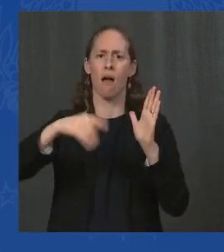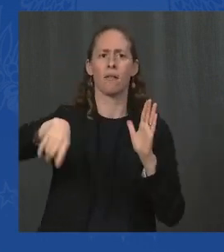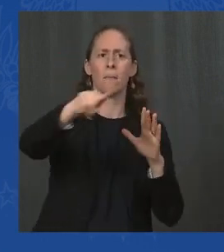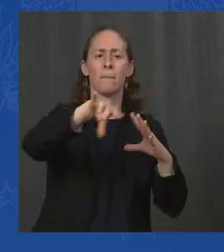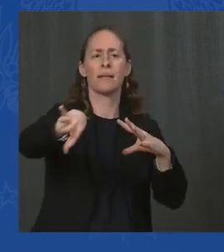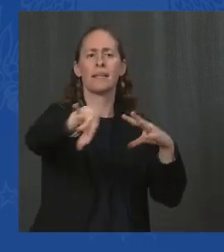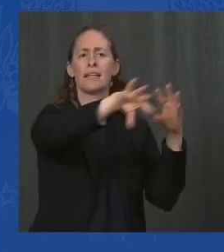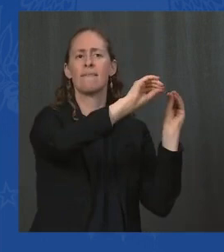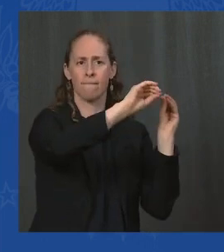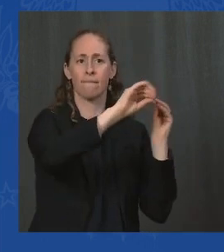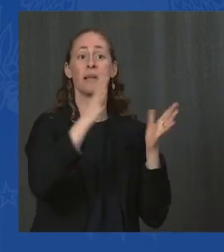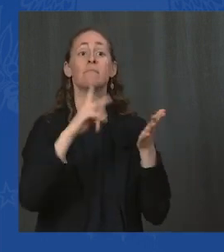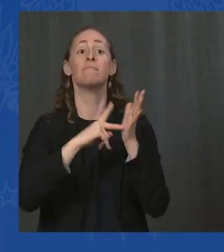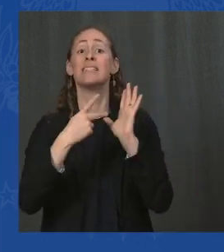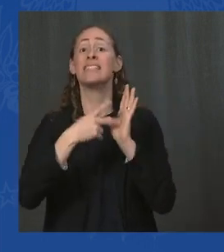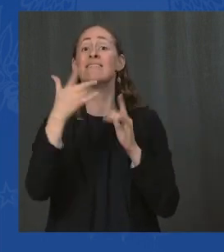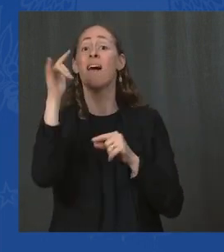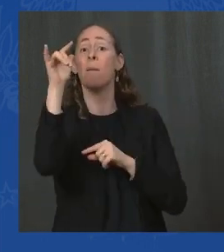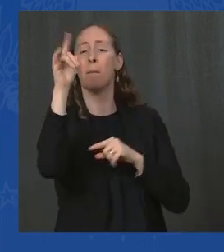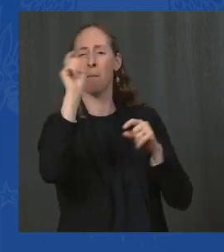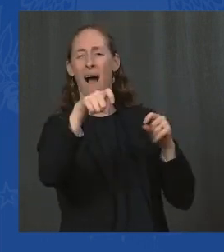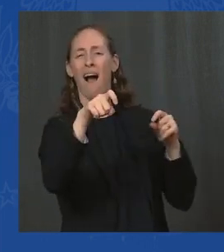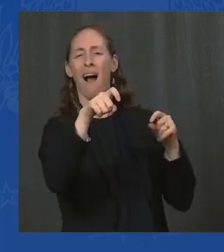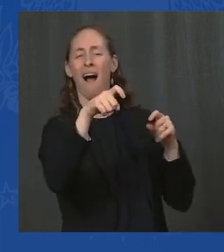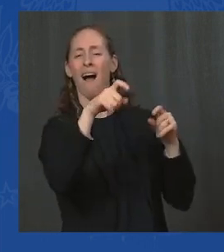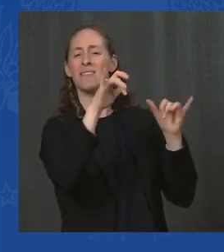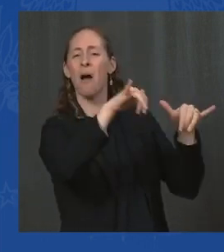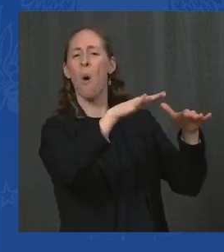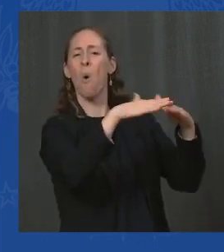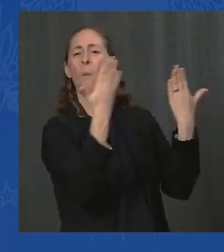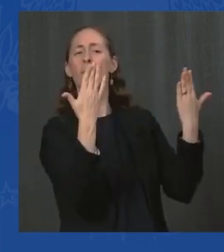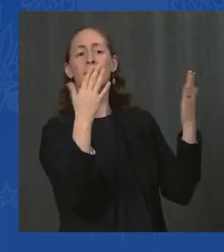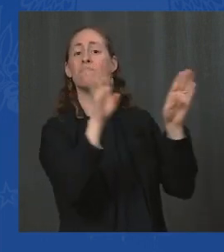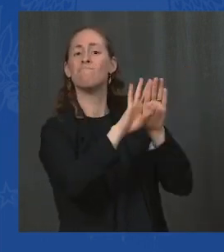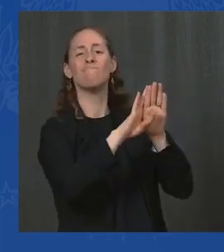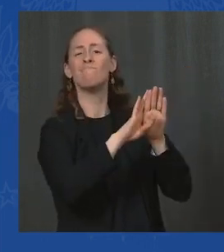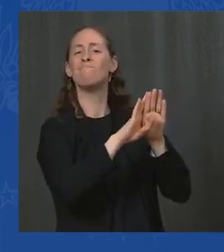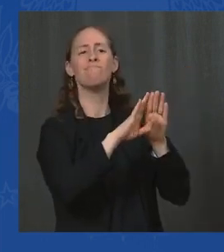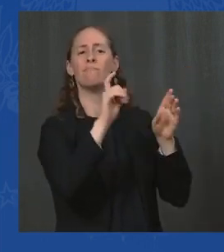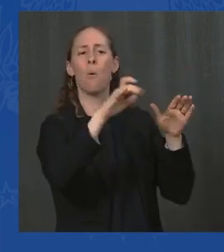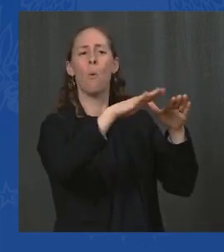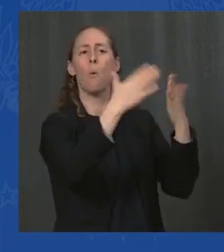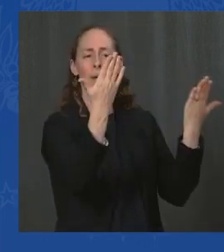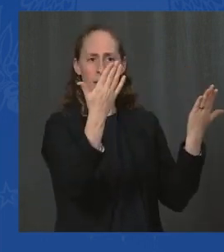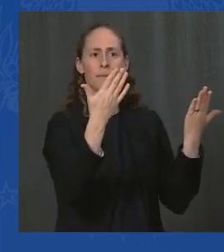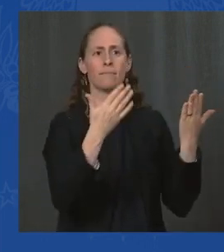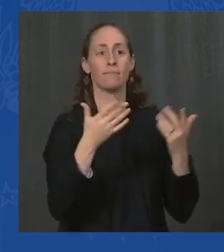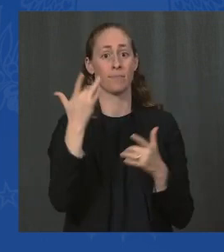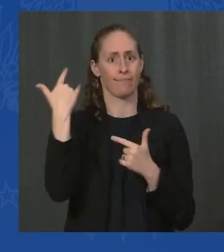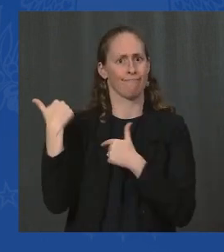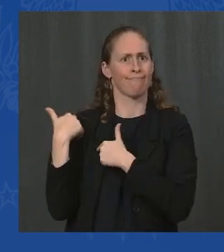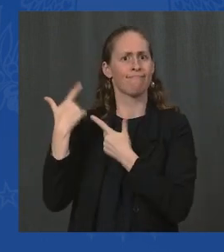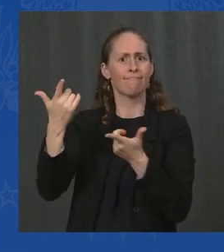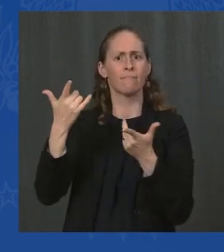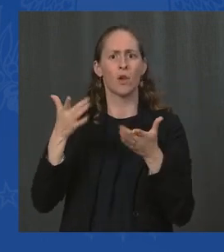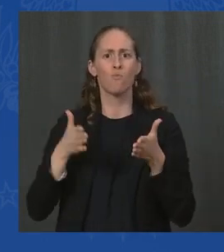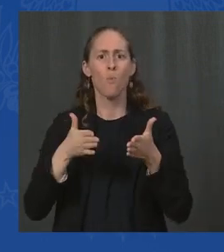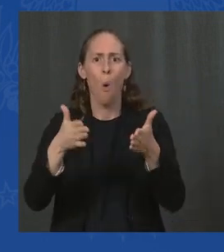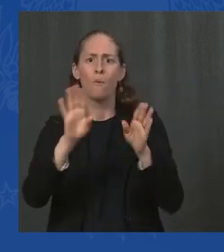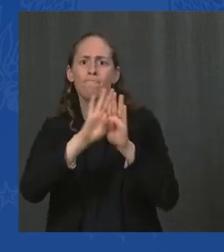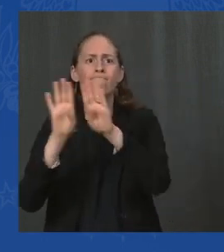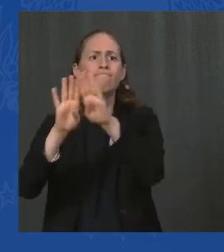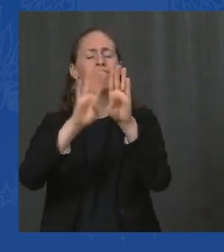as overland routes, allowing for continued departure to those who want to leave and